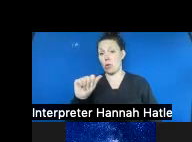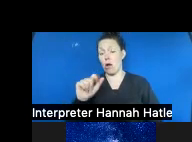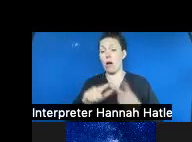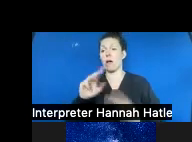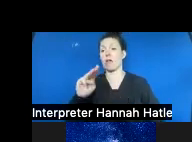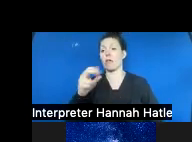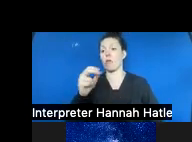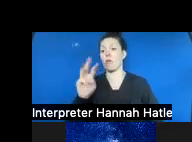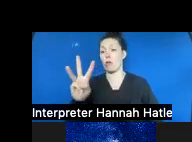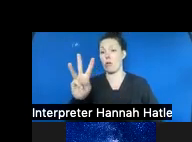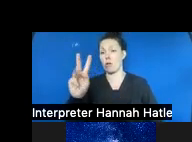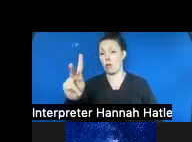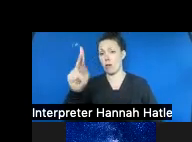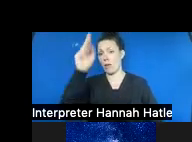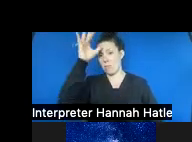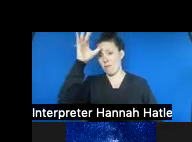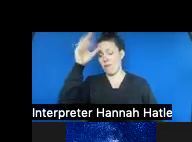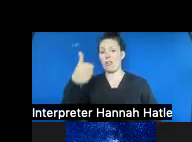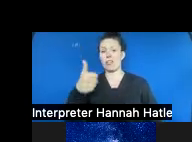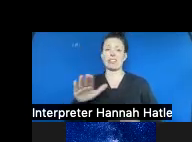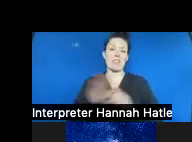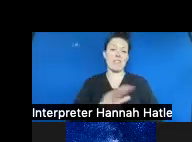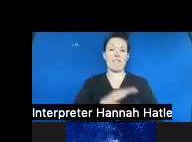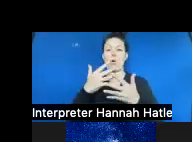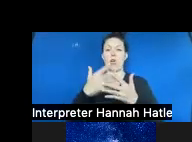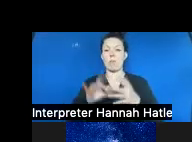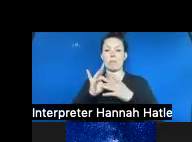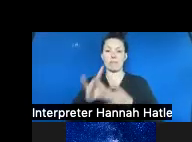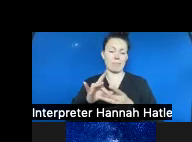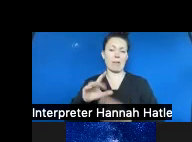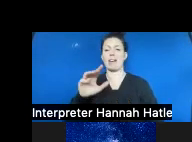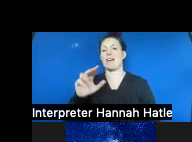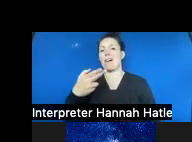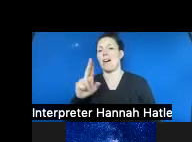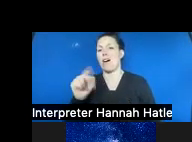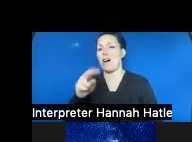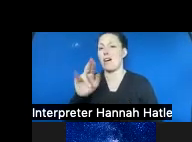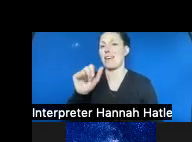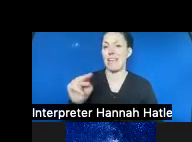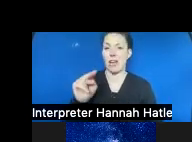father's a full-blooded Hungarian Slovak gypsy. So I call myself a hybrid love story. It's a little bit about me.